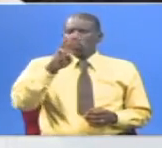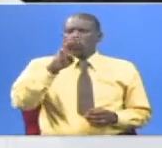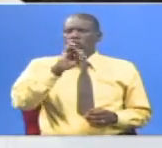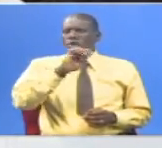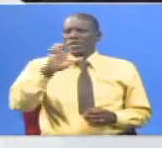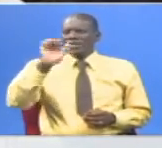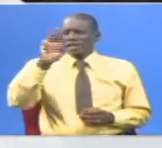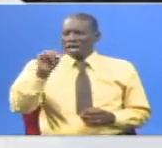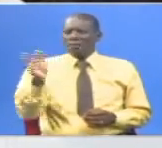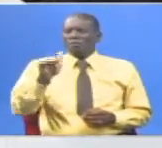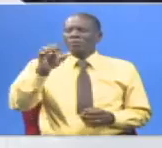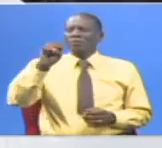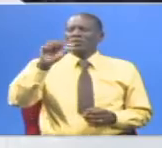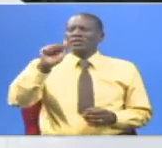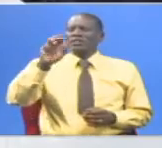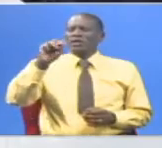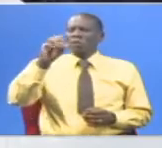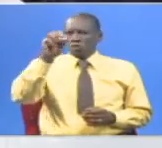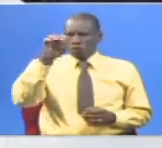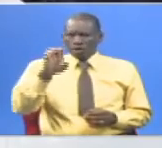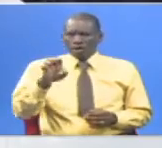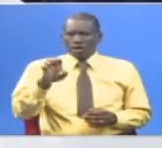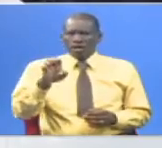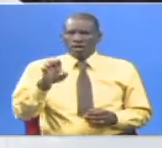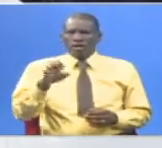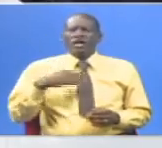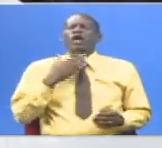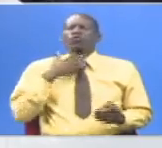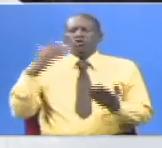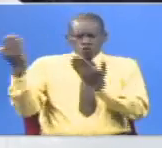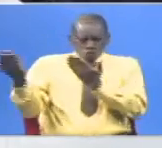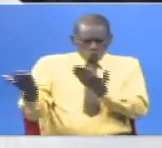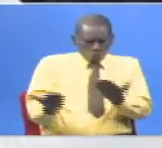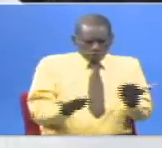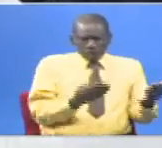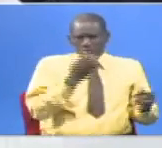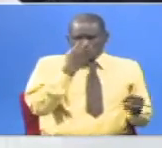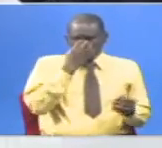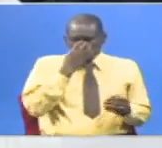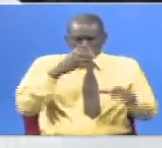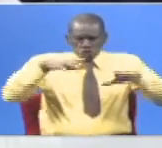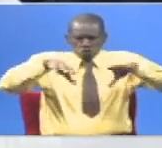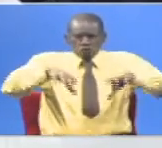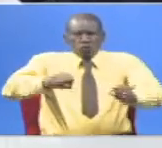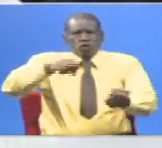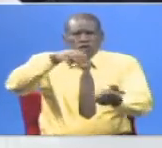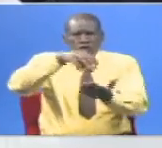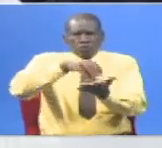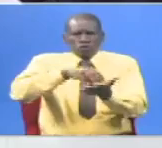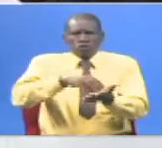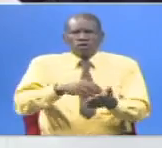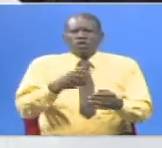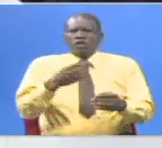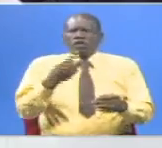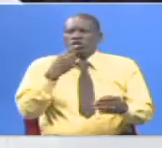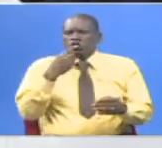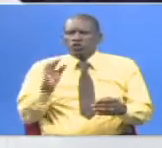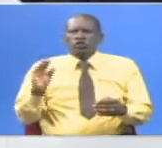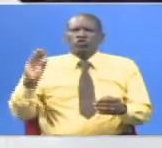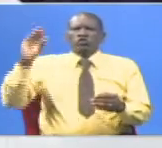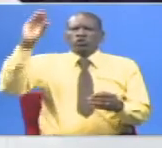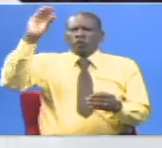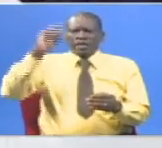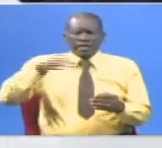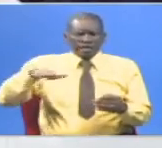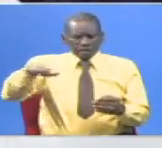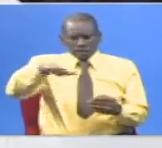Samoei, and invite him to take his place in the inauguration